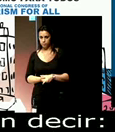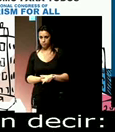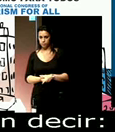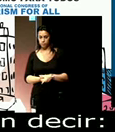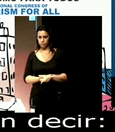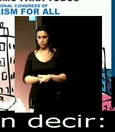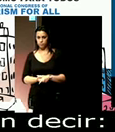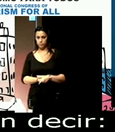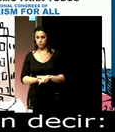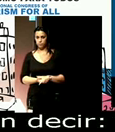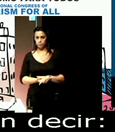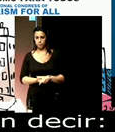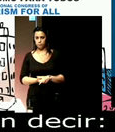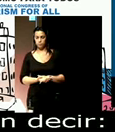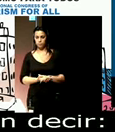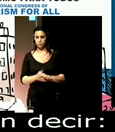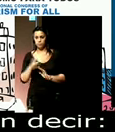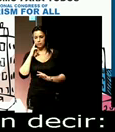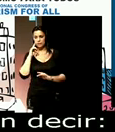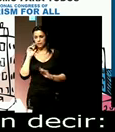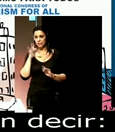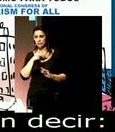Let me...